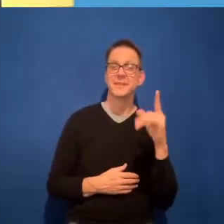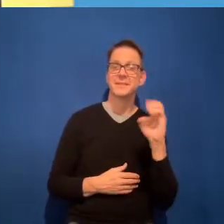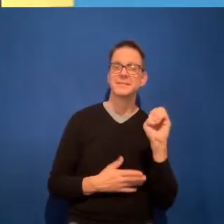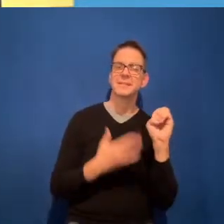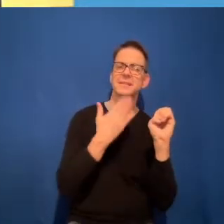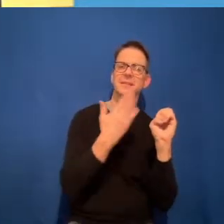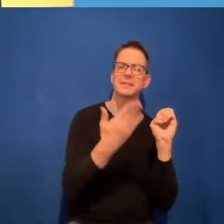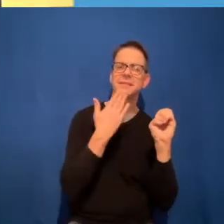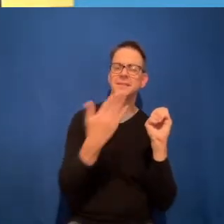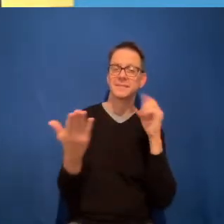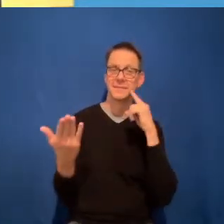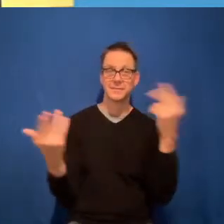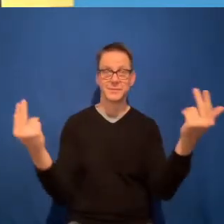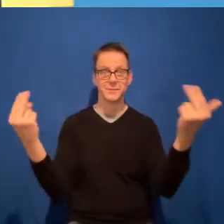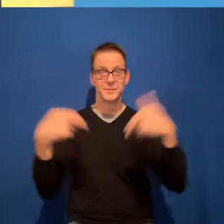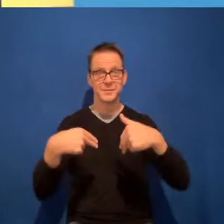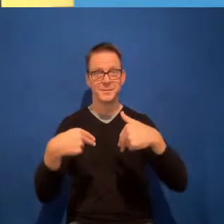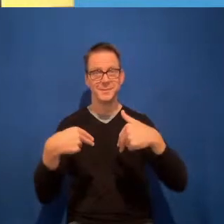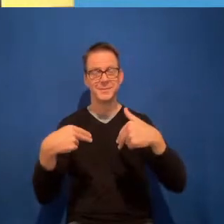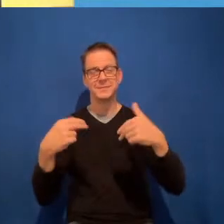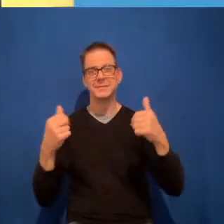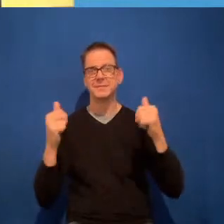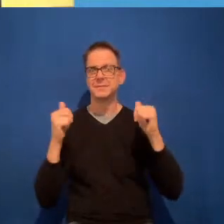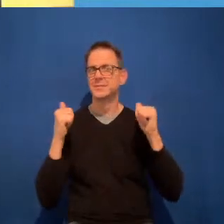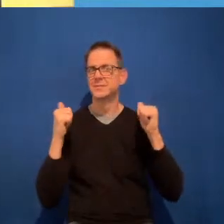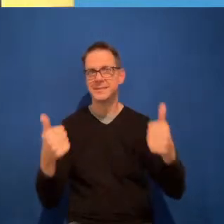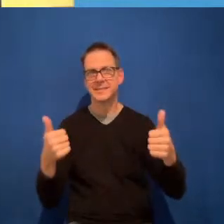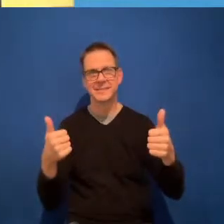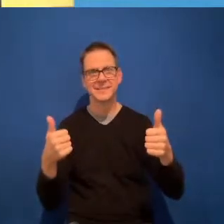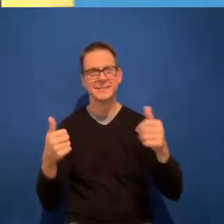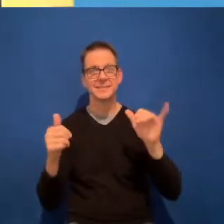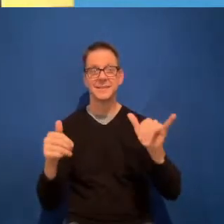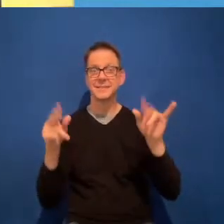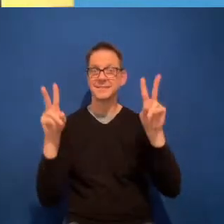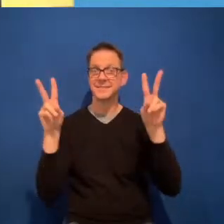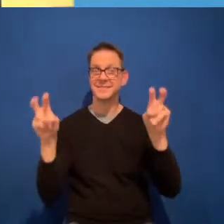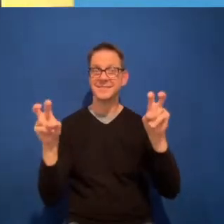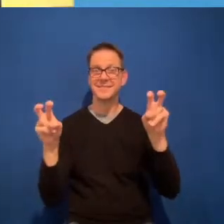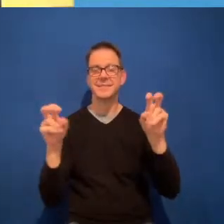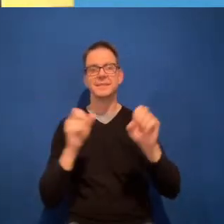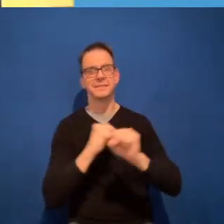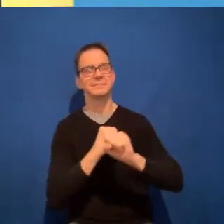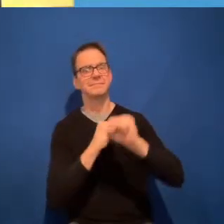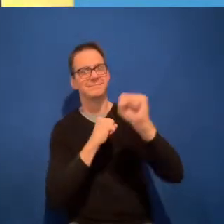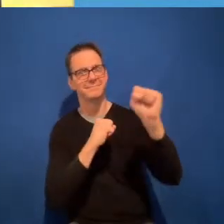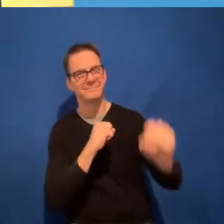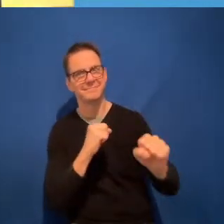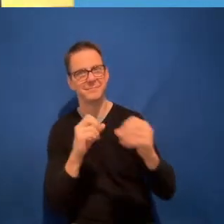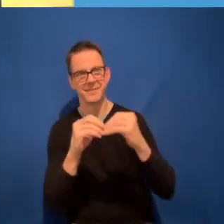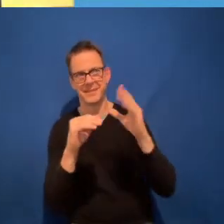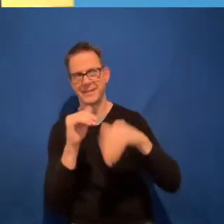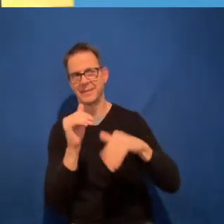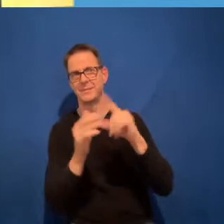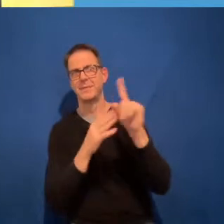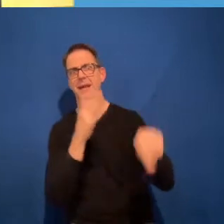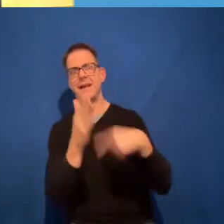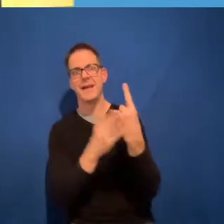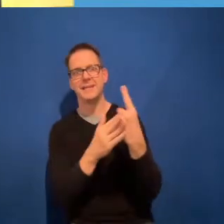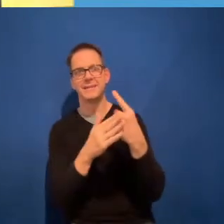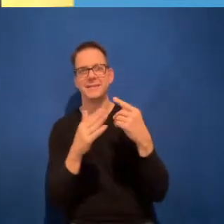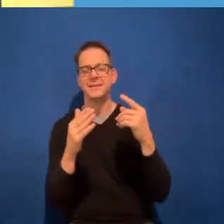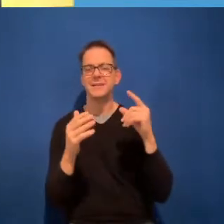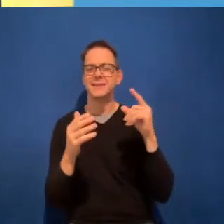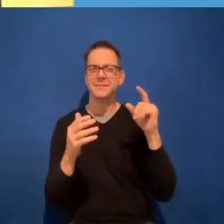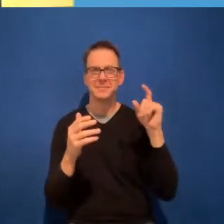As always, this topic is too large to discuss in an hour, and it seems to me that we need to keep unpacking it to sustain